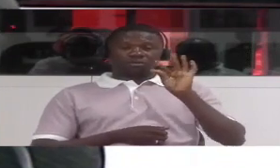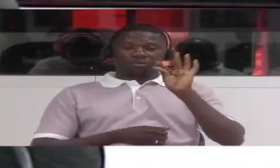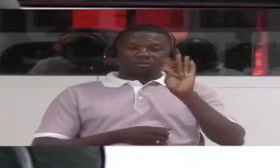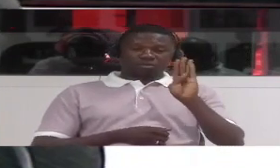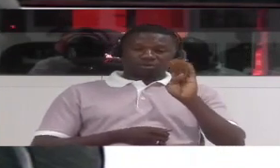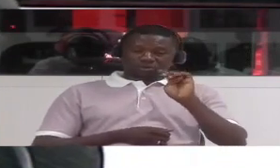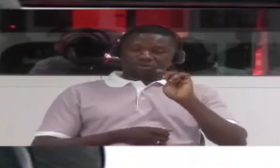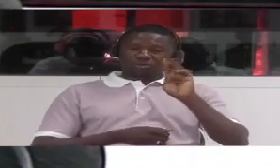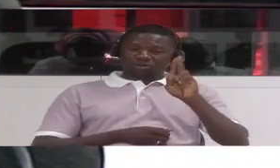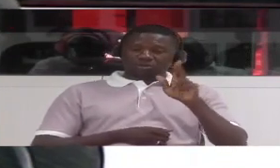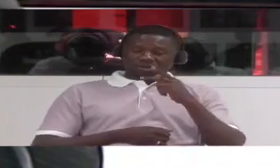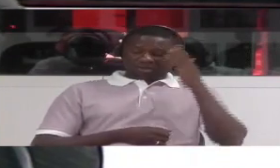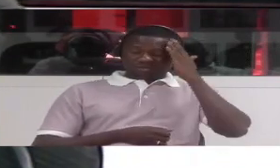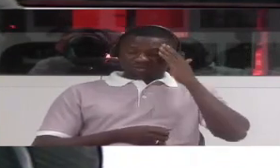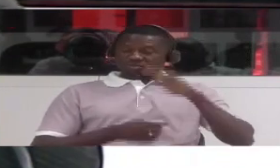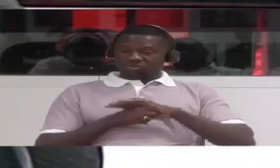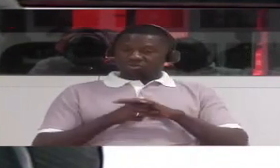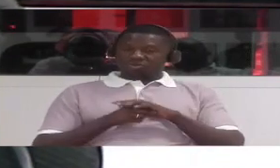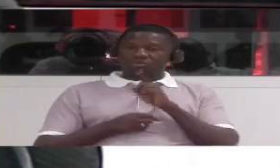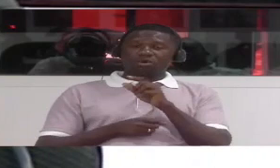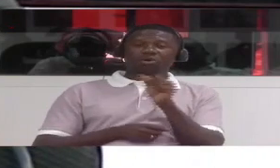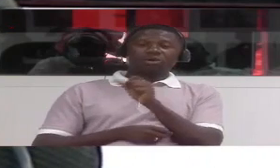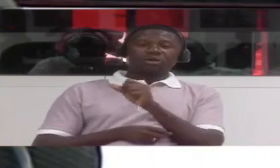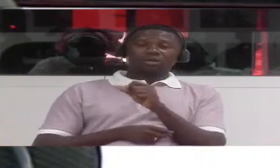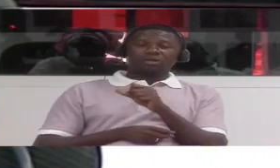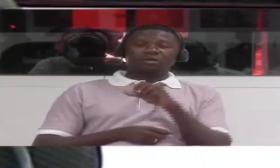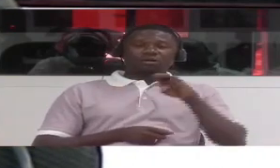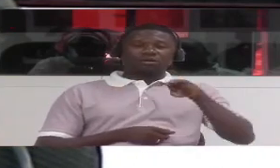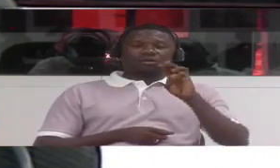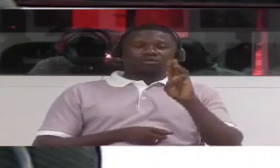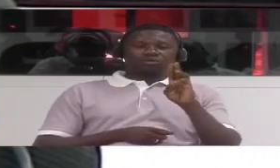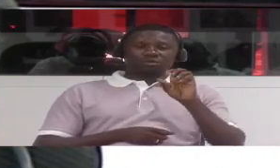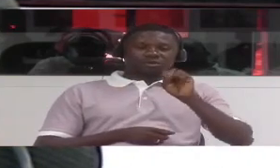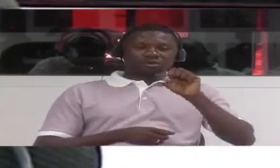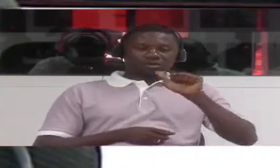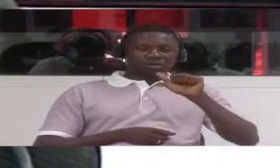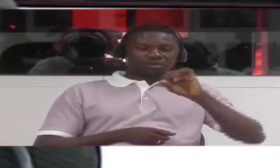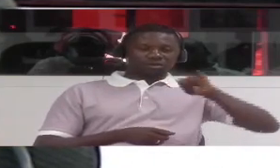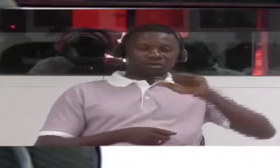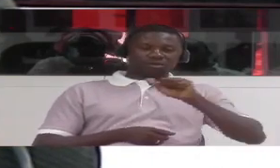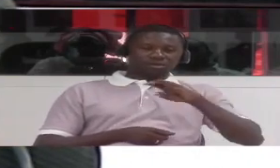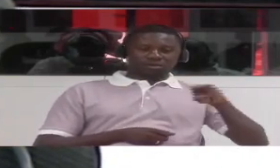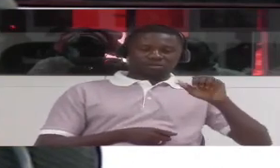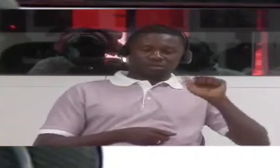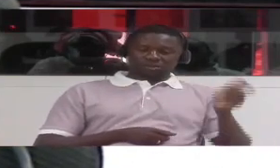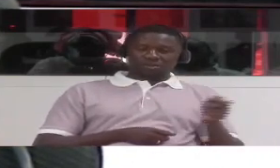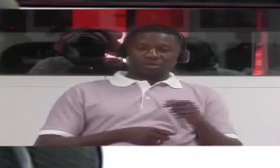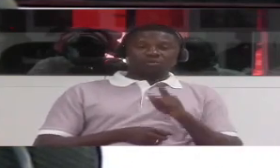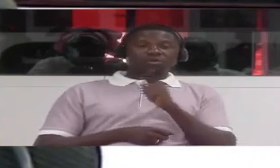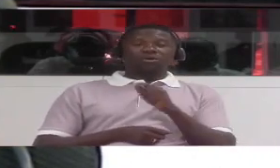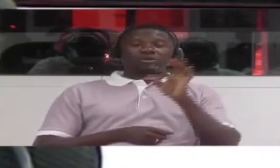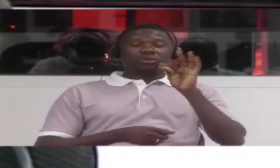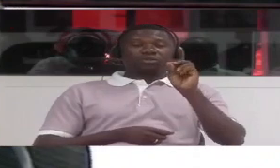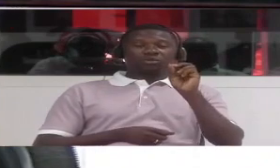reputation. He was called Malia Mungu. Tumbul I knew because he was a football fan, Arsenal to be exact.